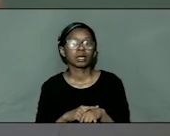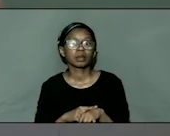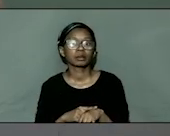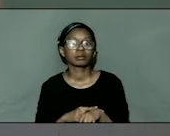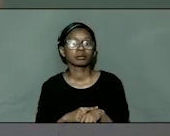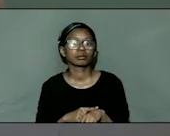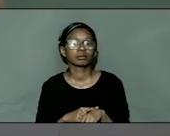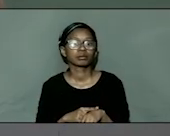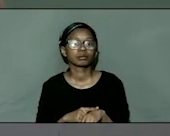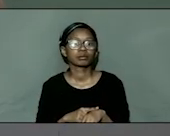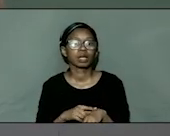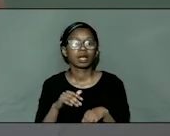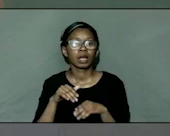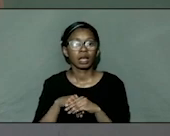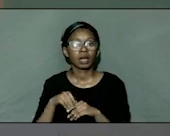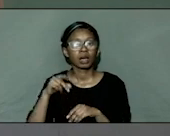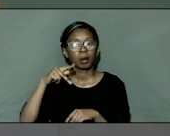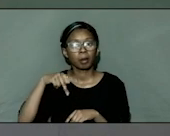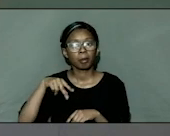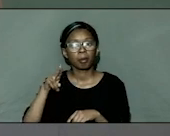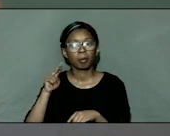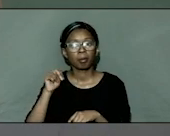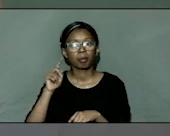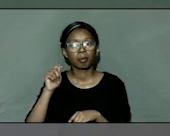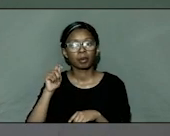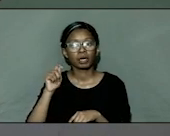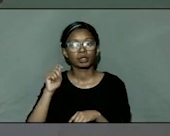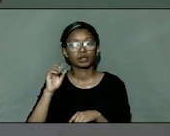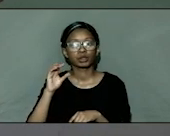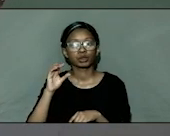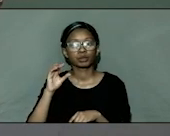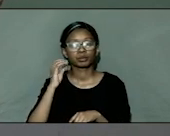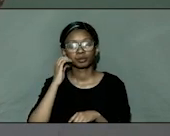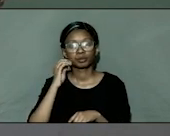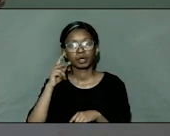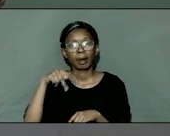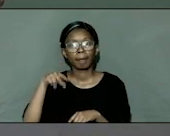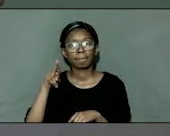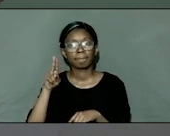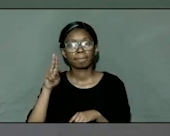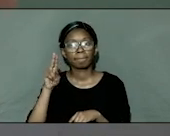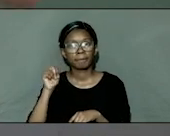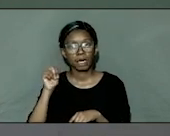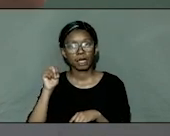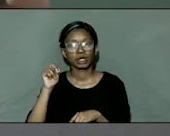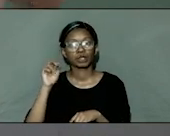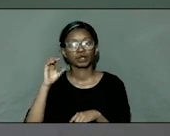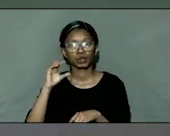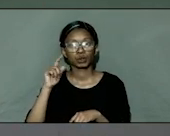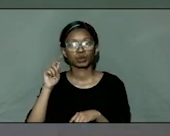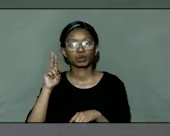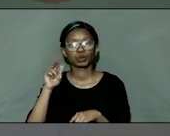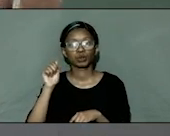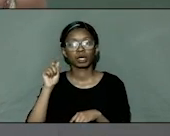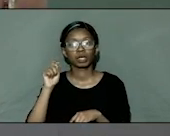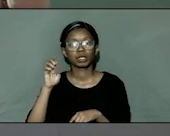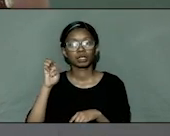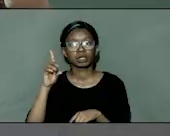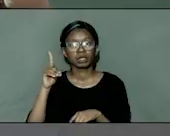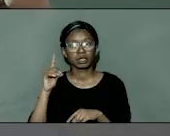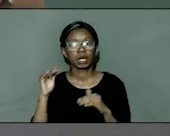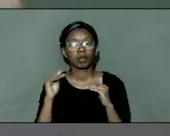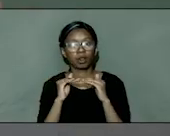punctuated equilibria. And then when you see the change there, you will see the period is very